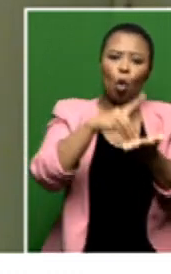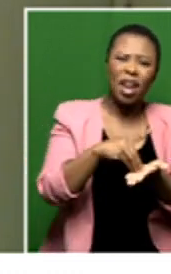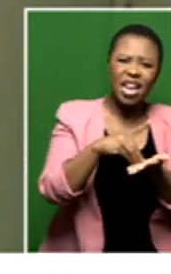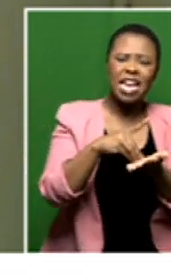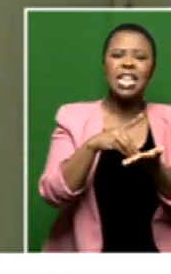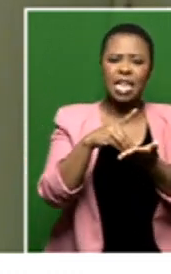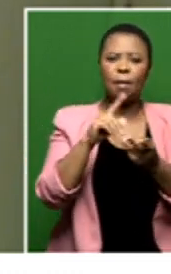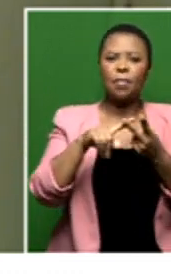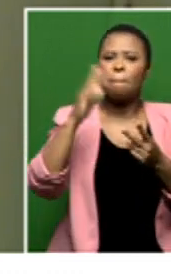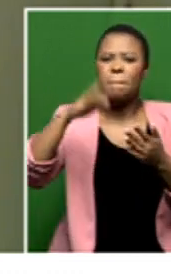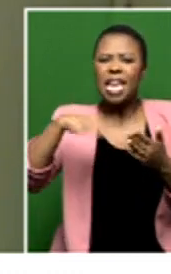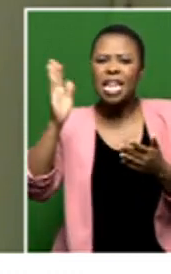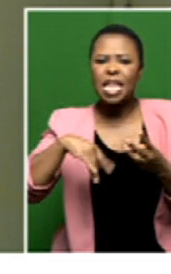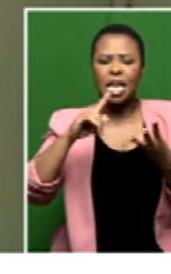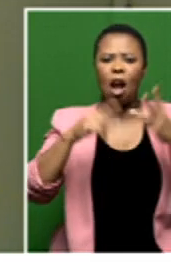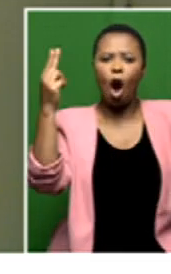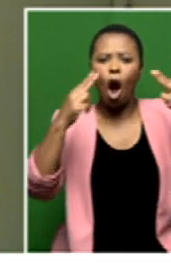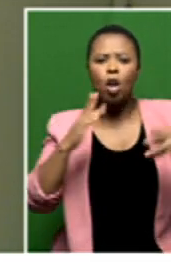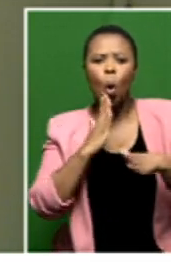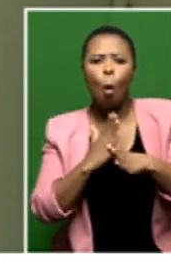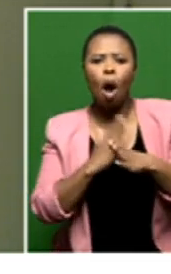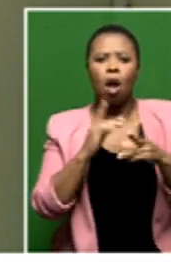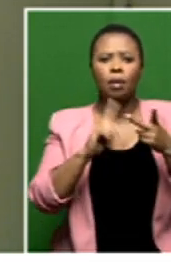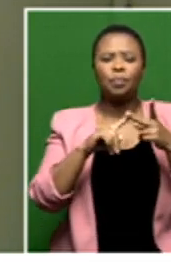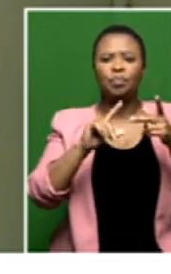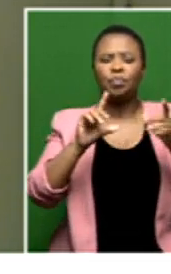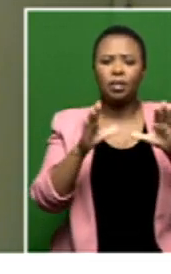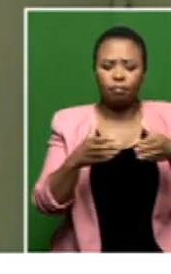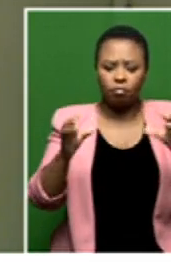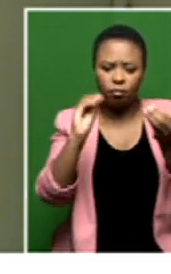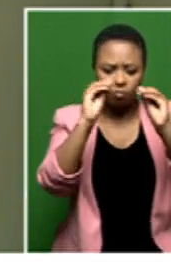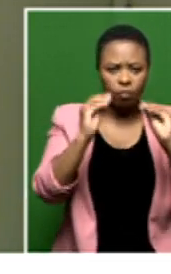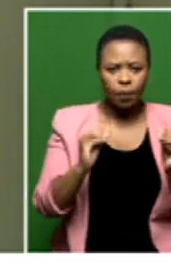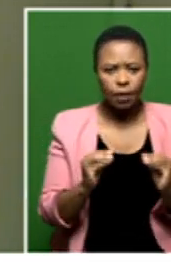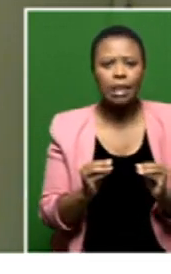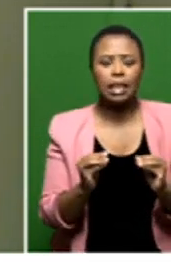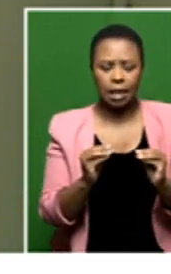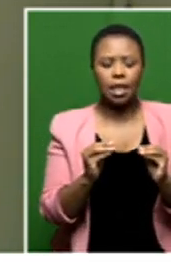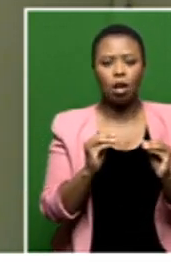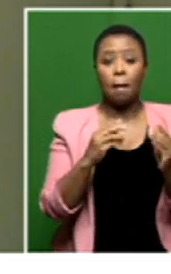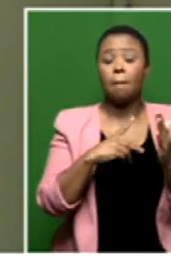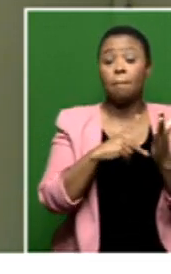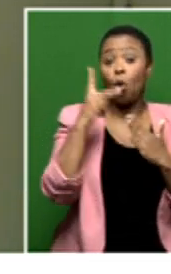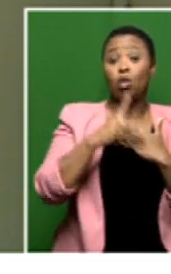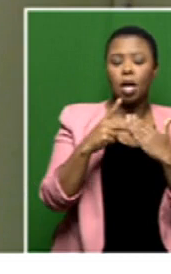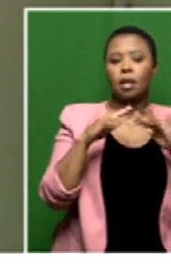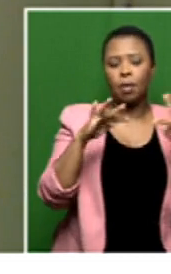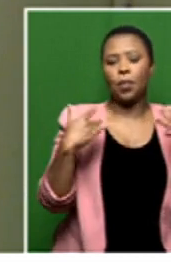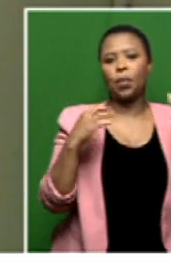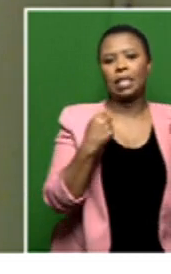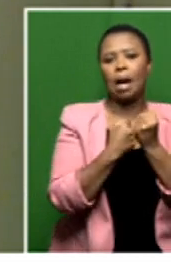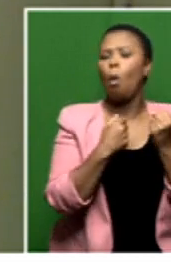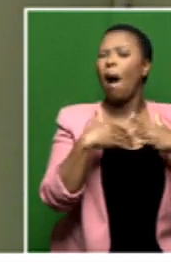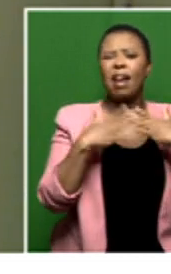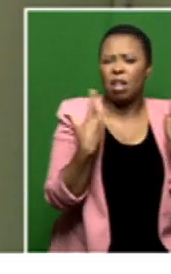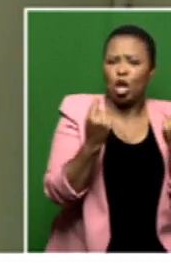us, paintings, artwork, sculptures. So people have really kind of coalesced with this project and decided that they want to, whatever they